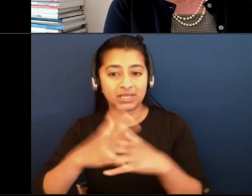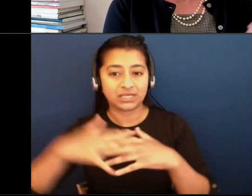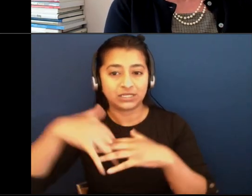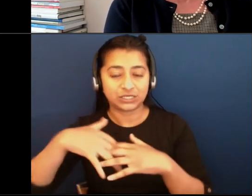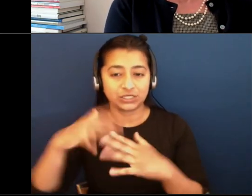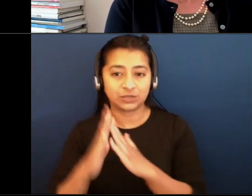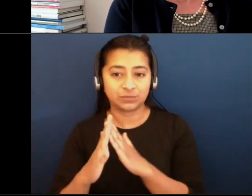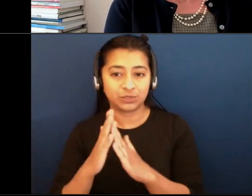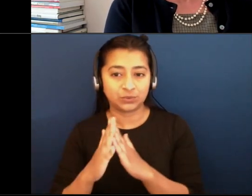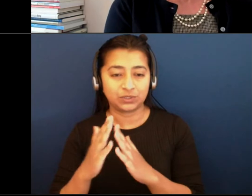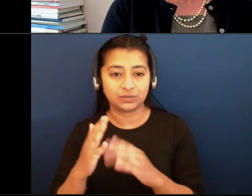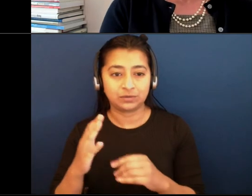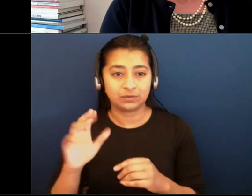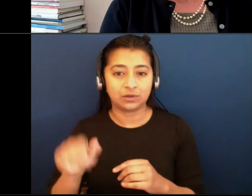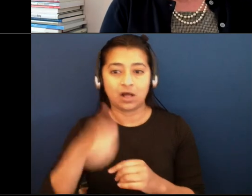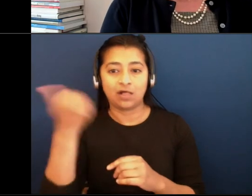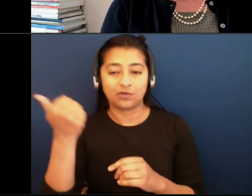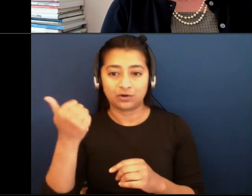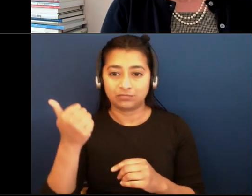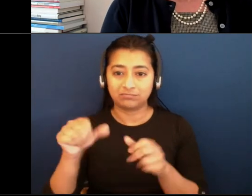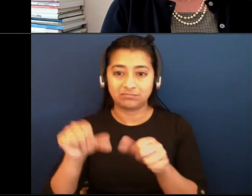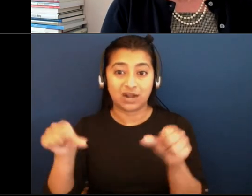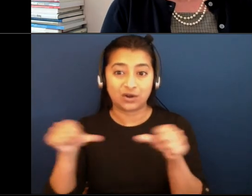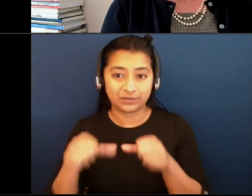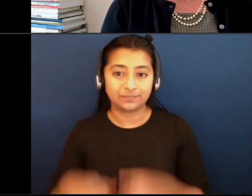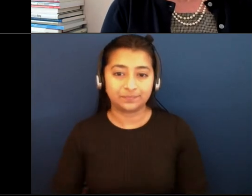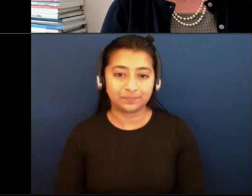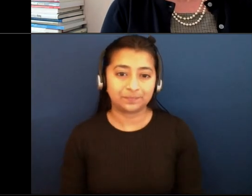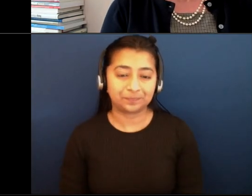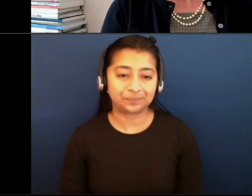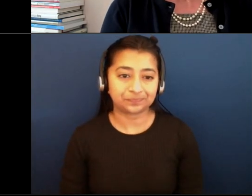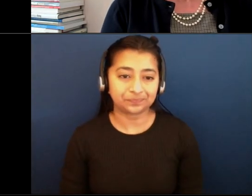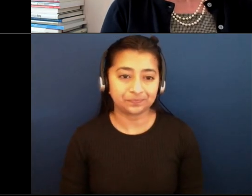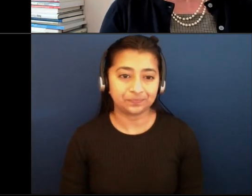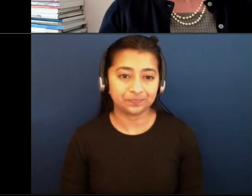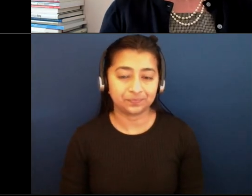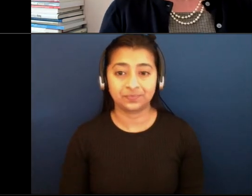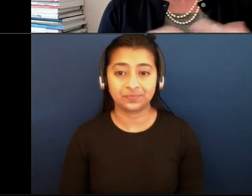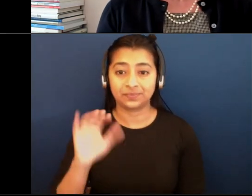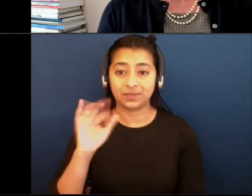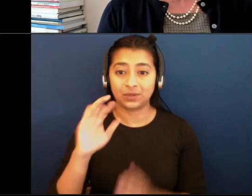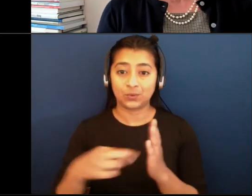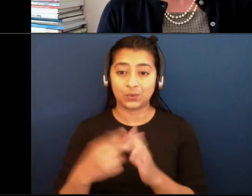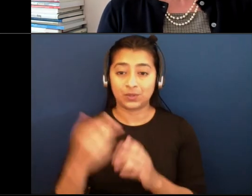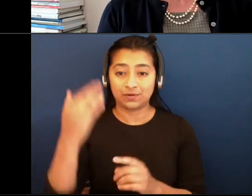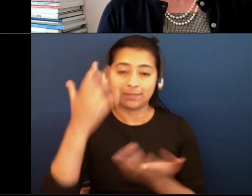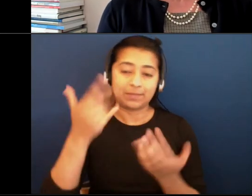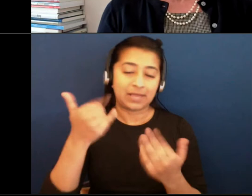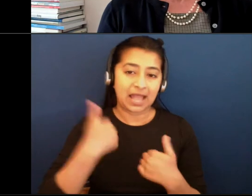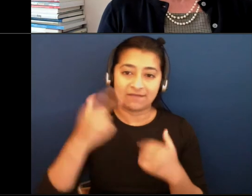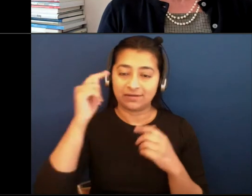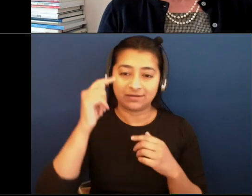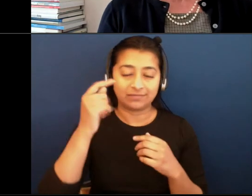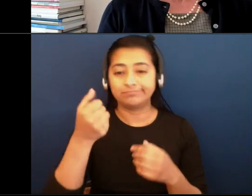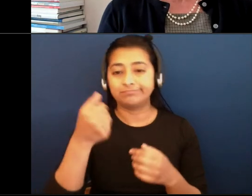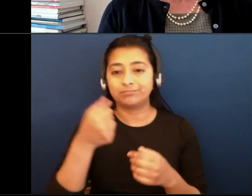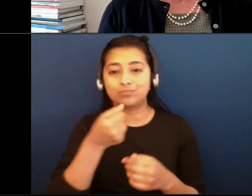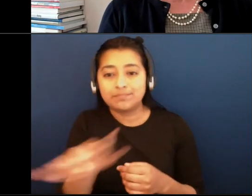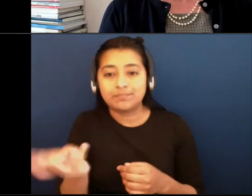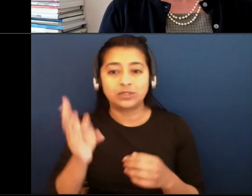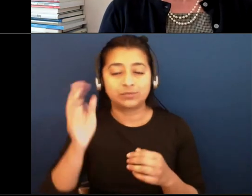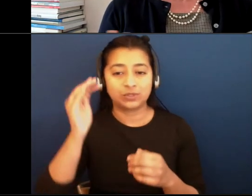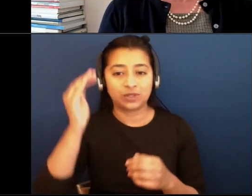other continents. And so I think the whole role of knowledge, right, there are multiple theories of